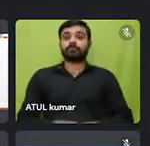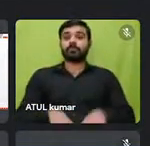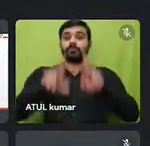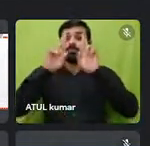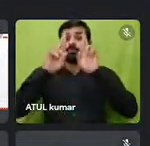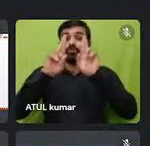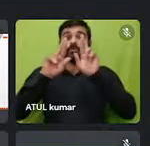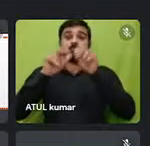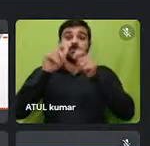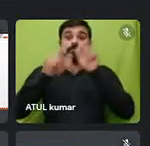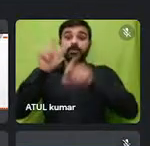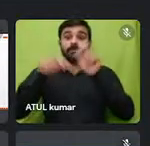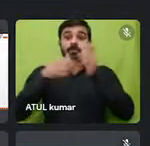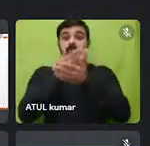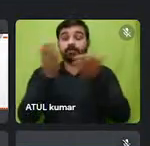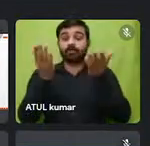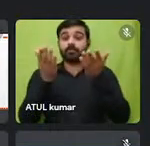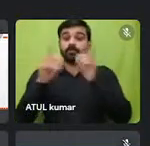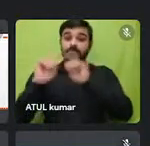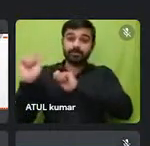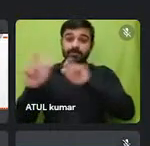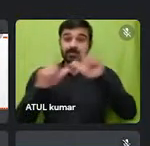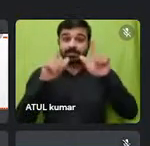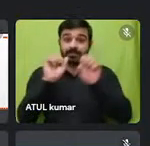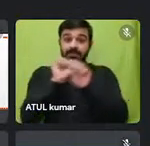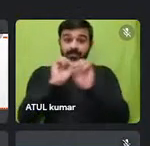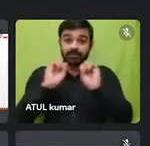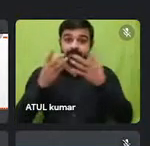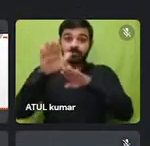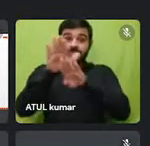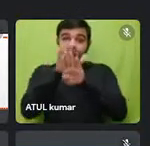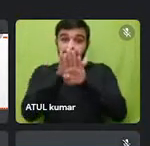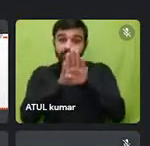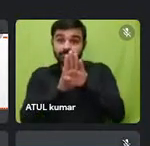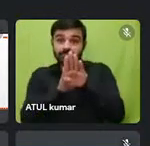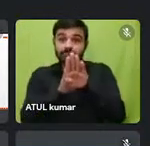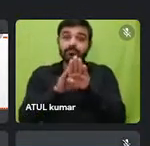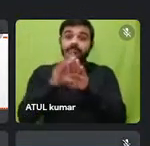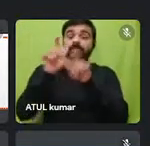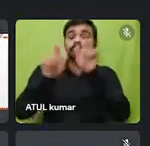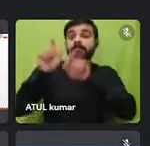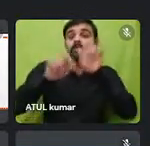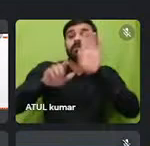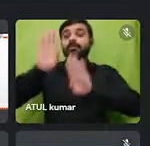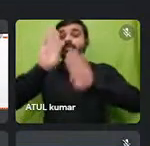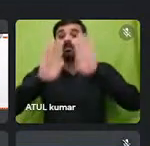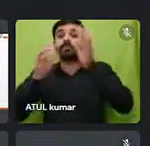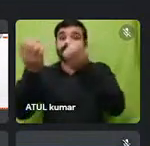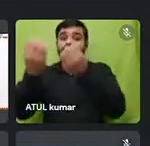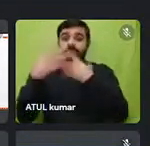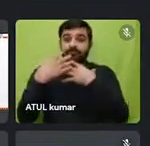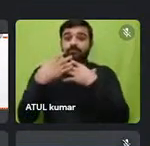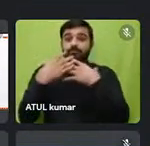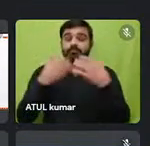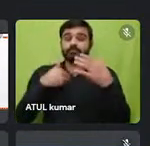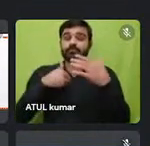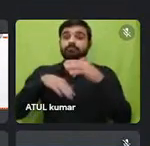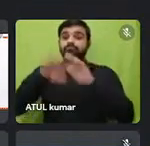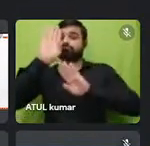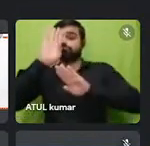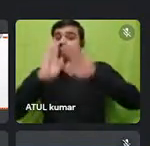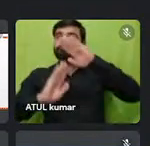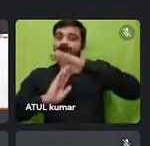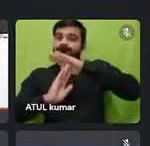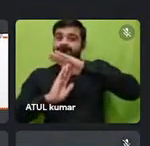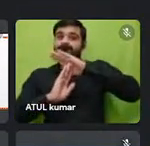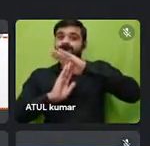okay. But if it gets stuck or it goes slow, can somebody tell me so that I will pause and not